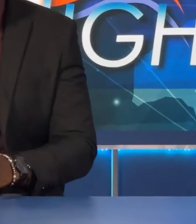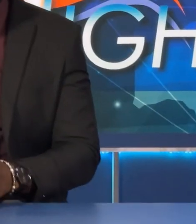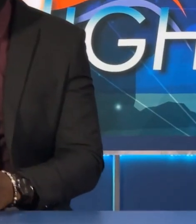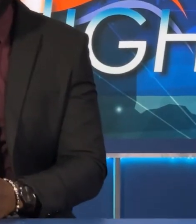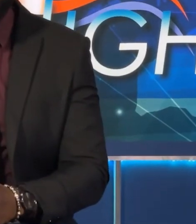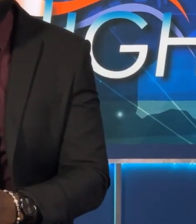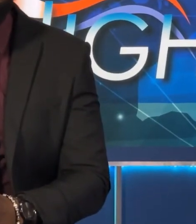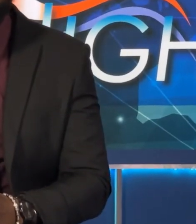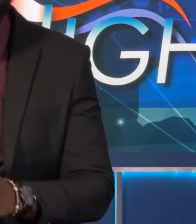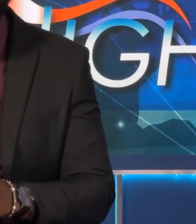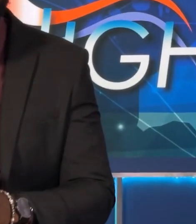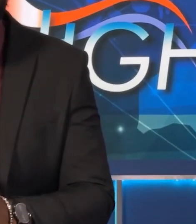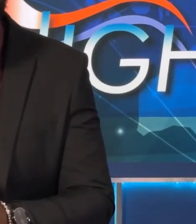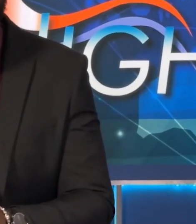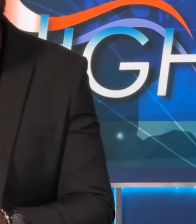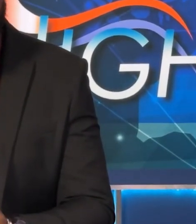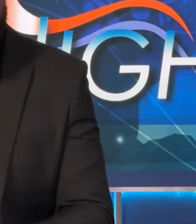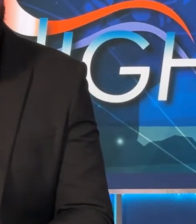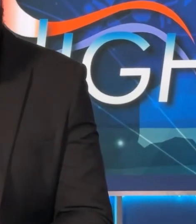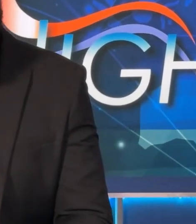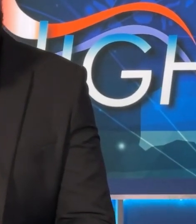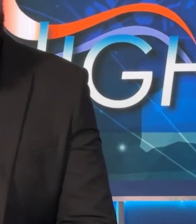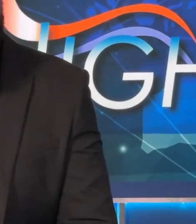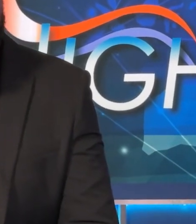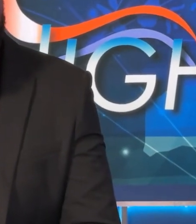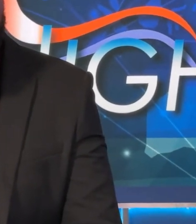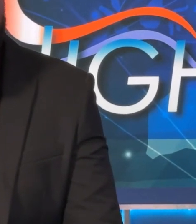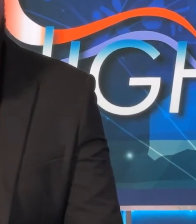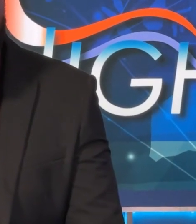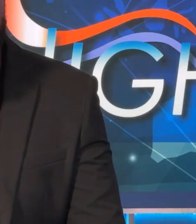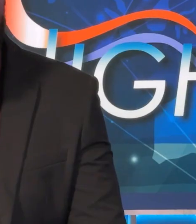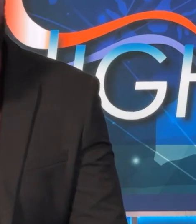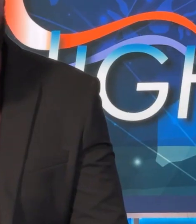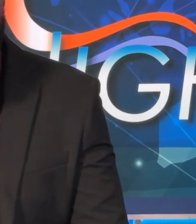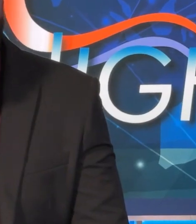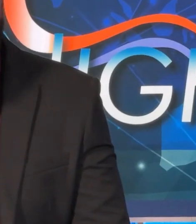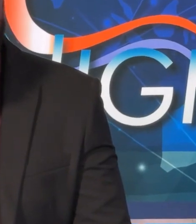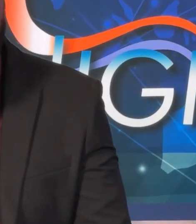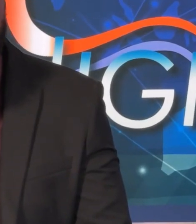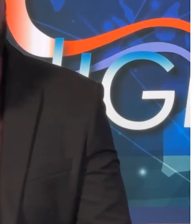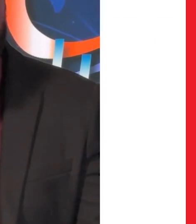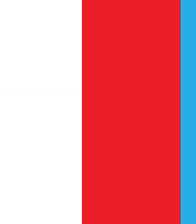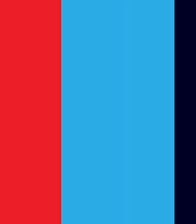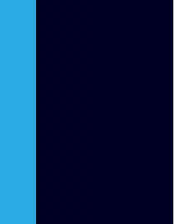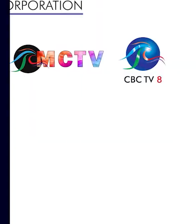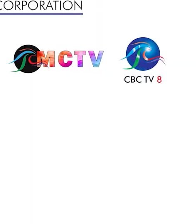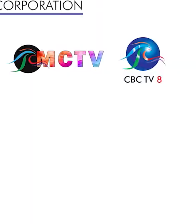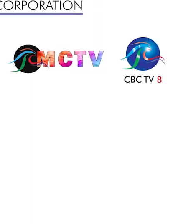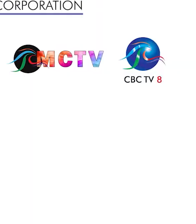Thanks for visiting us. To get more stories like this one, like and subscribe to our YouTube channel.